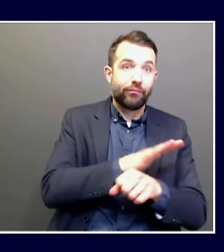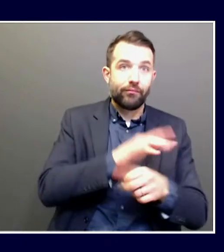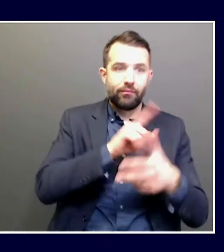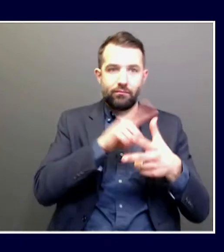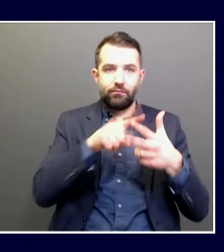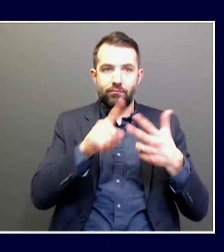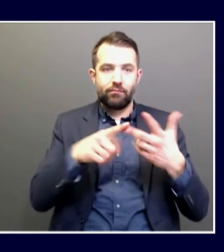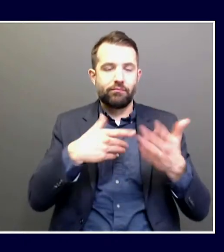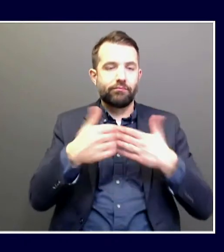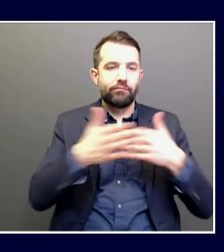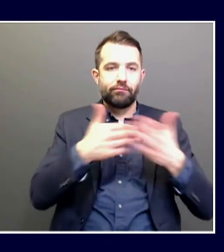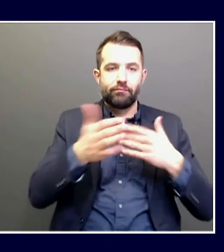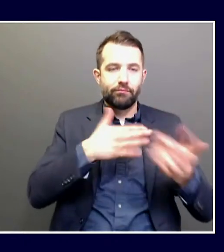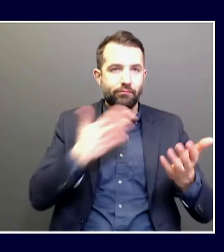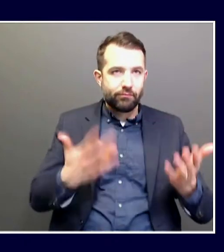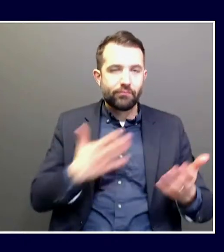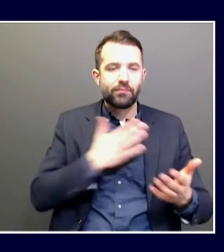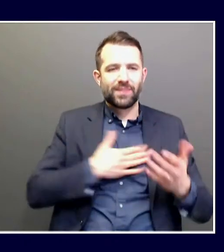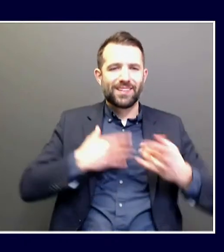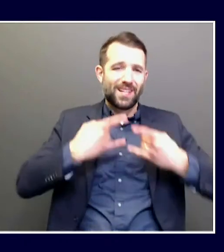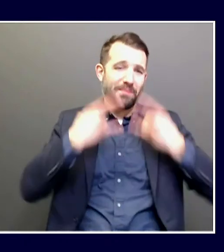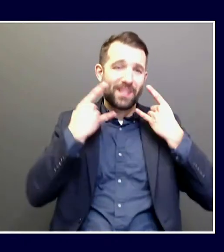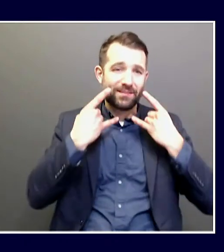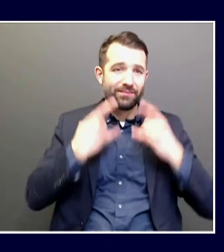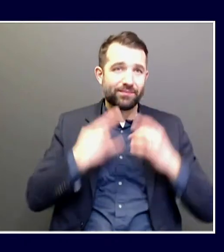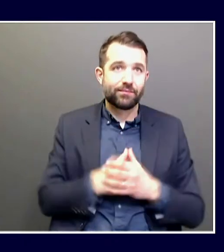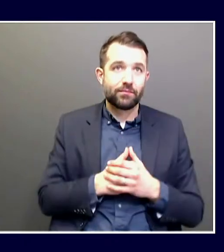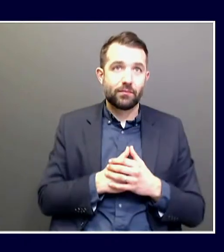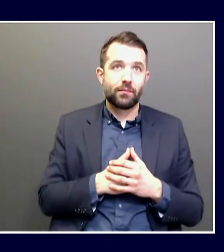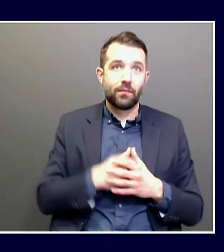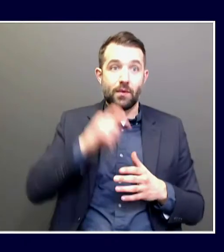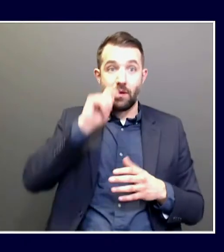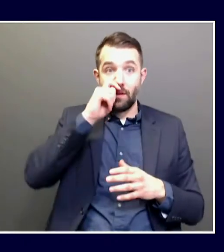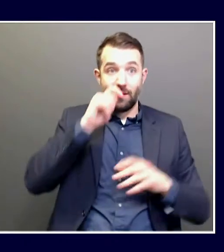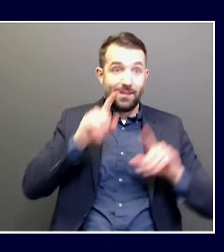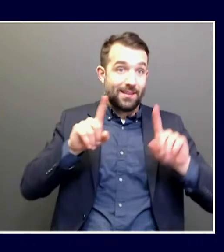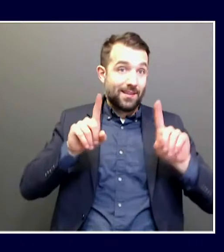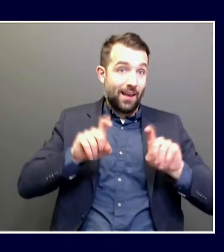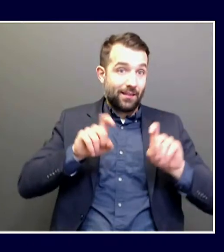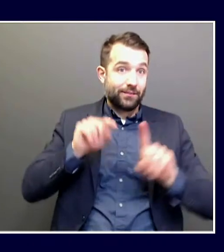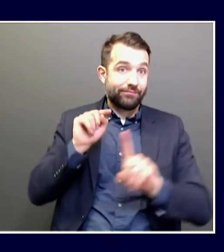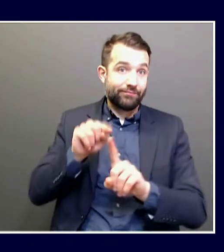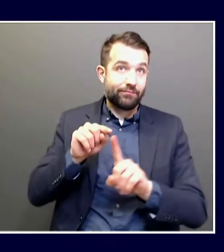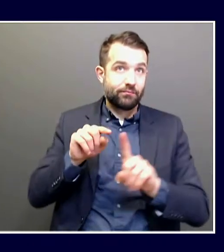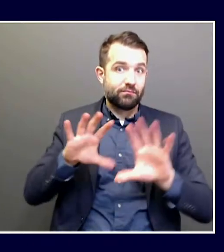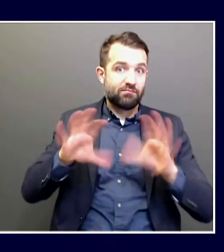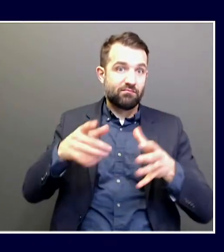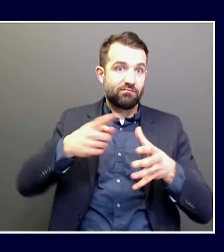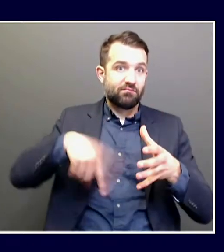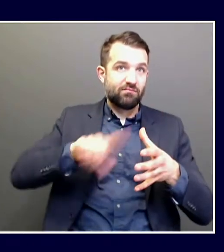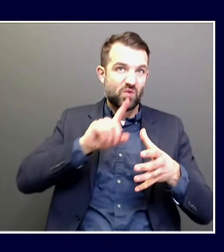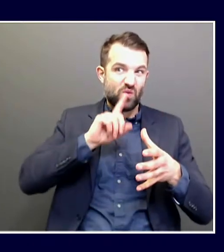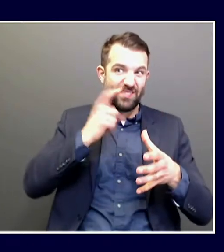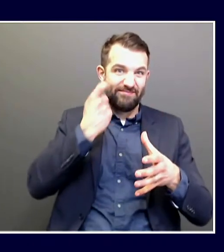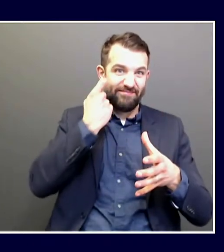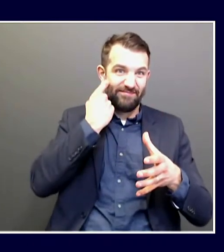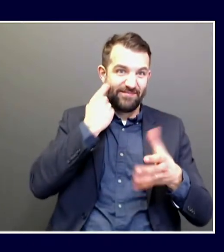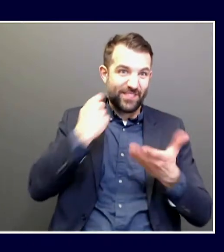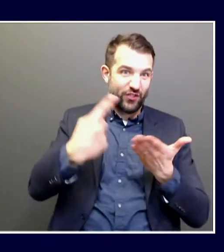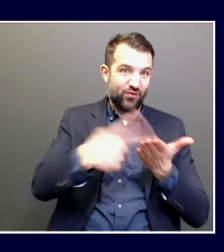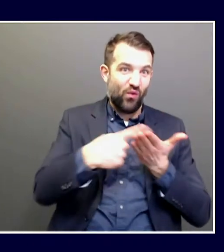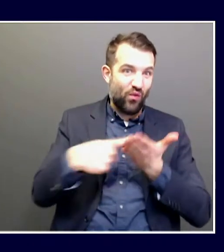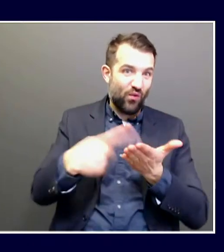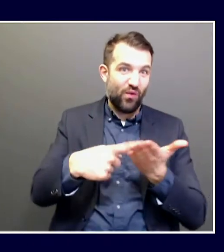of testing, I think where we are with respect to testing in that category is where we've been recently, which is if you're fully vaccinated